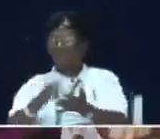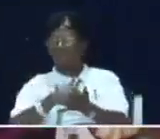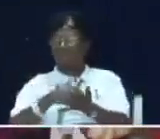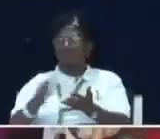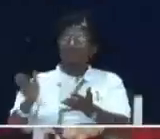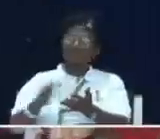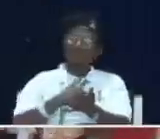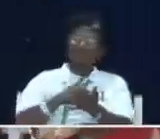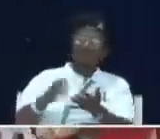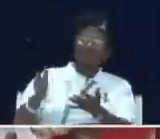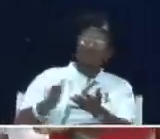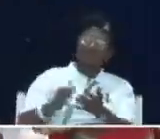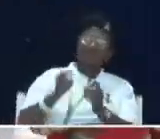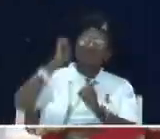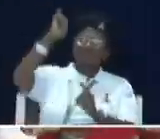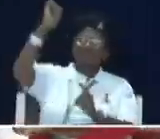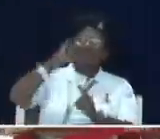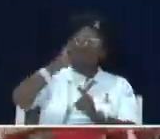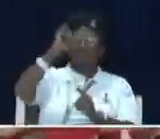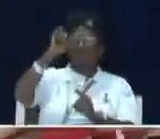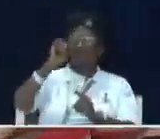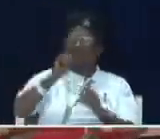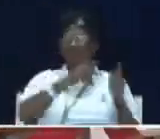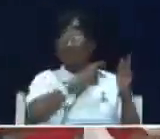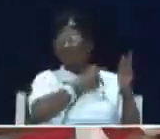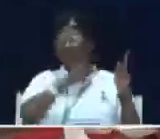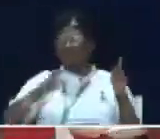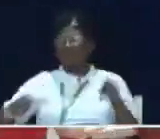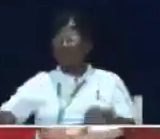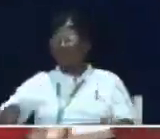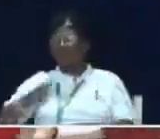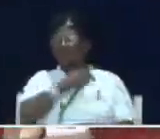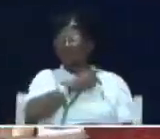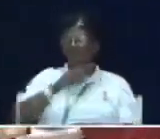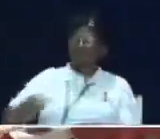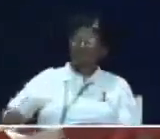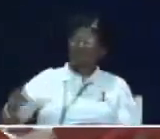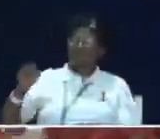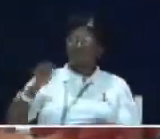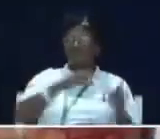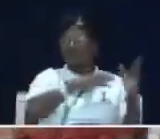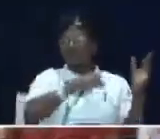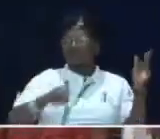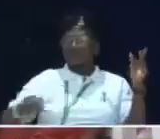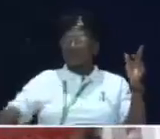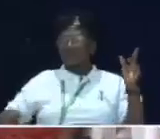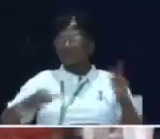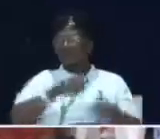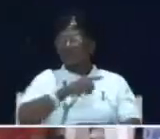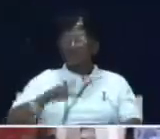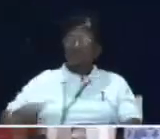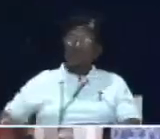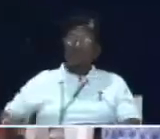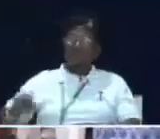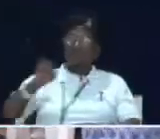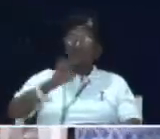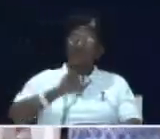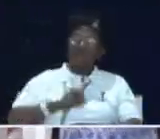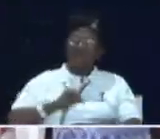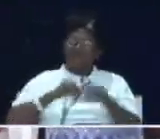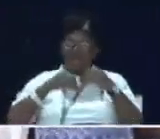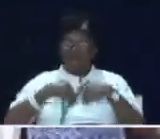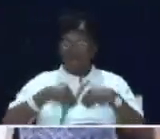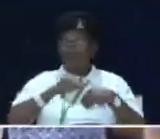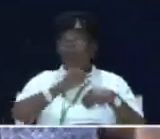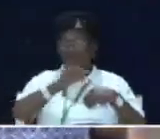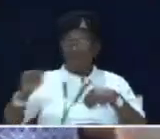Almighty Father. He is King of Kings and Lord of Lords.